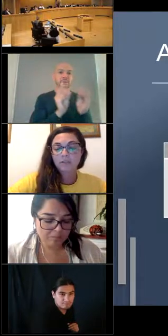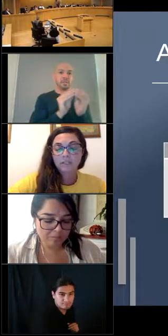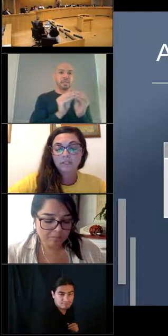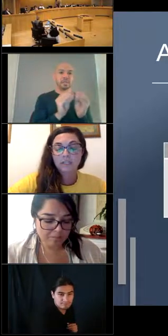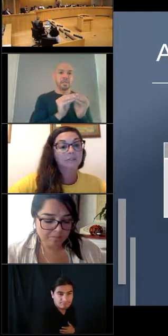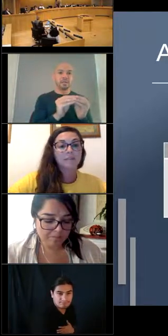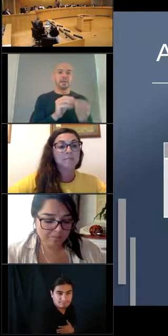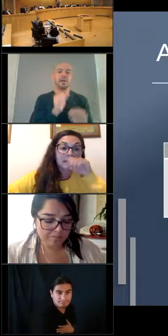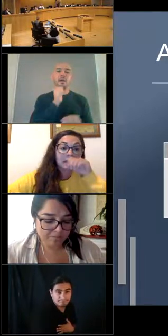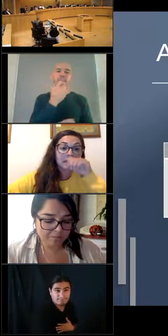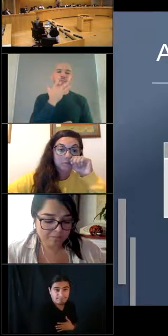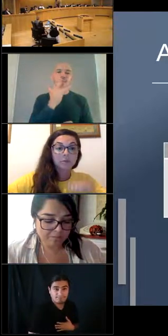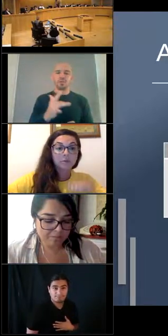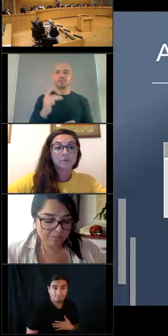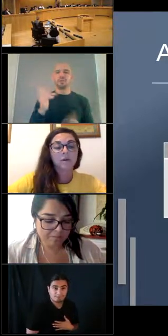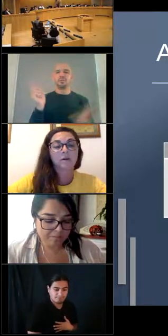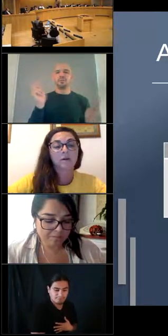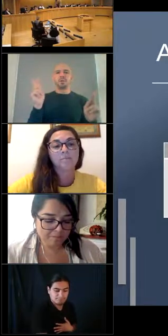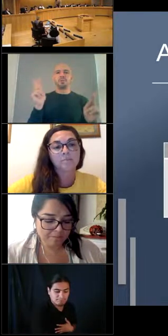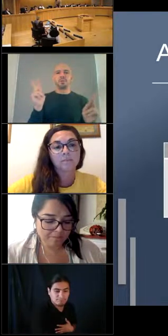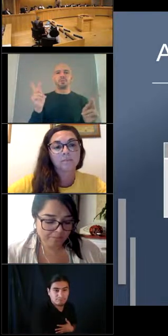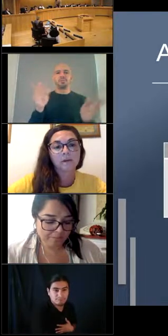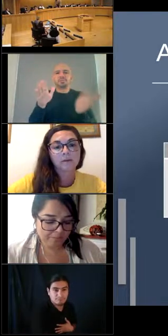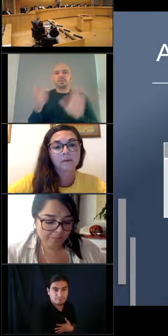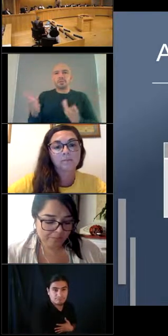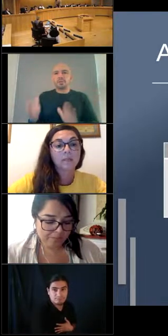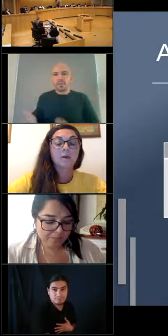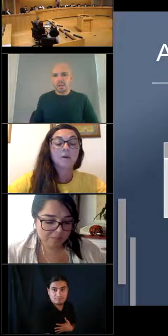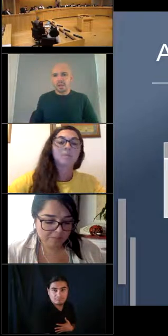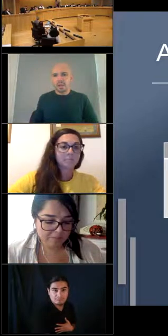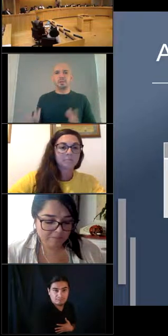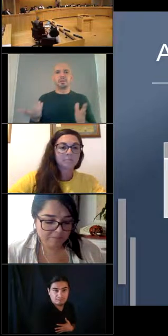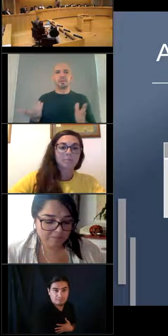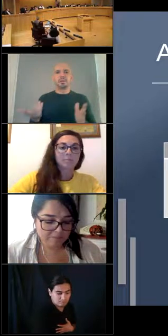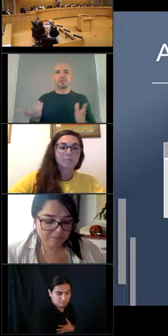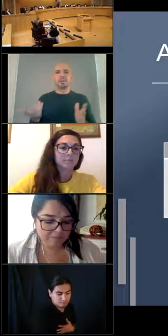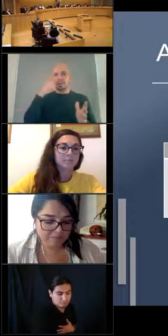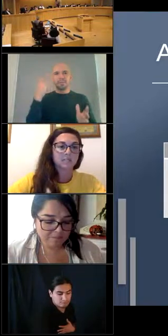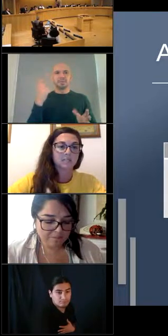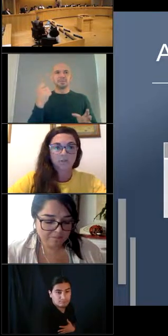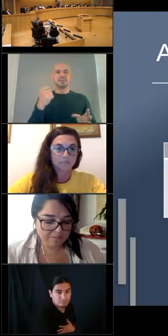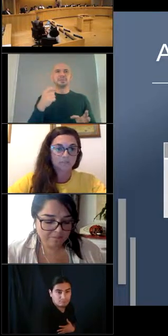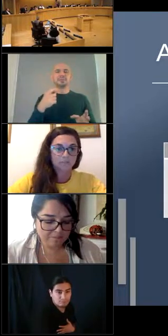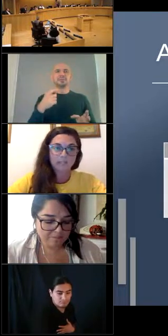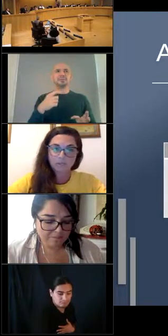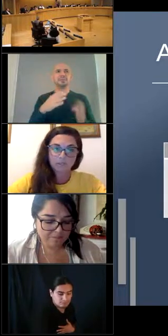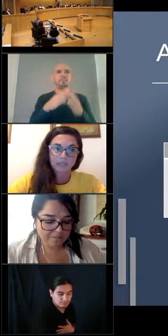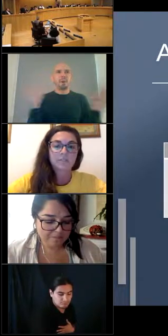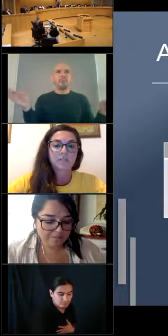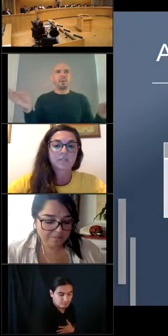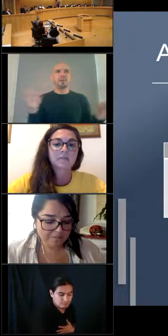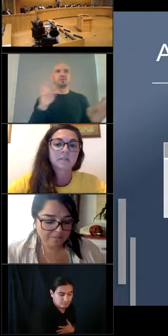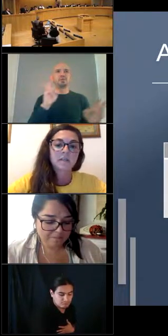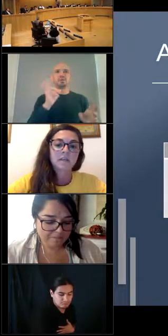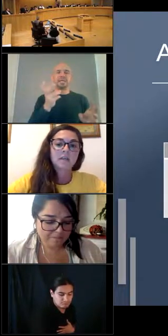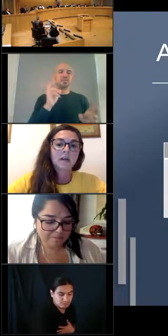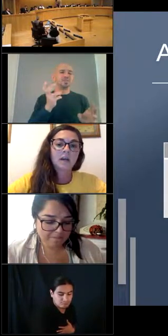unfortunately lives that have been taken due to um uh you know public transportation or transportation related